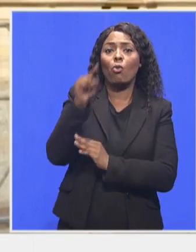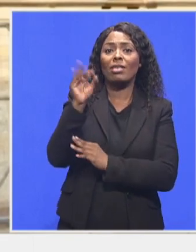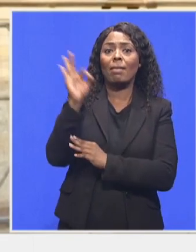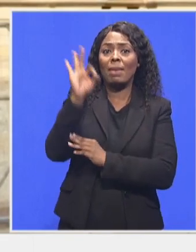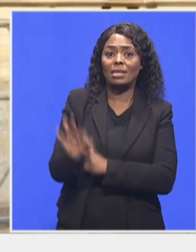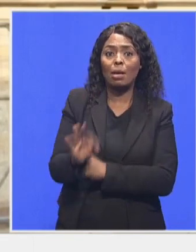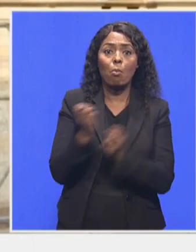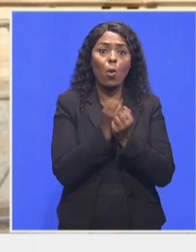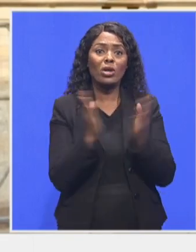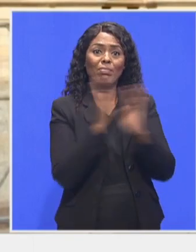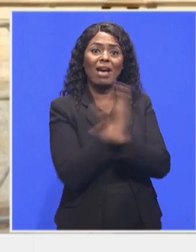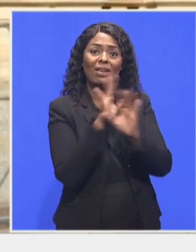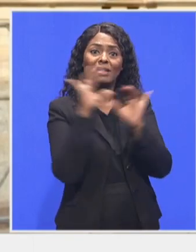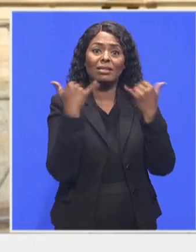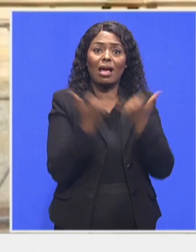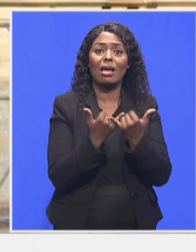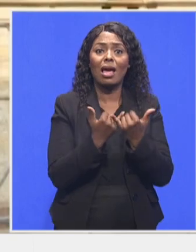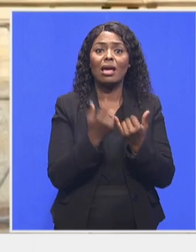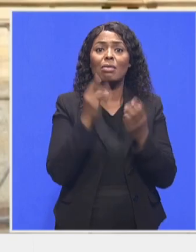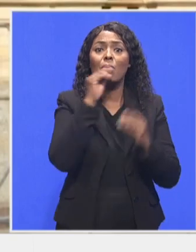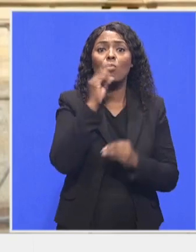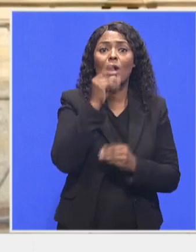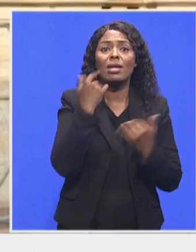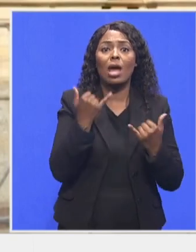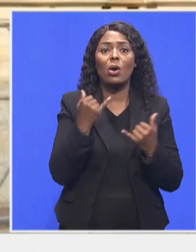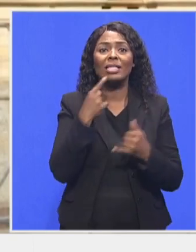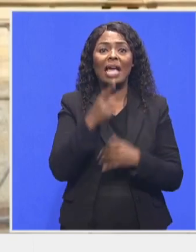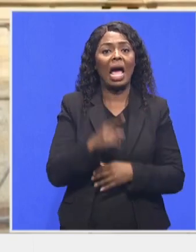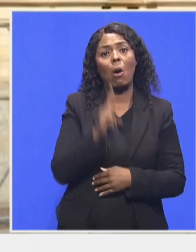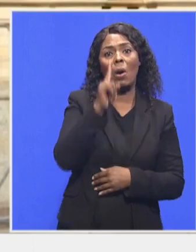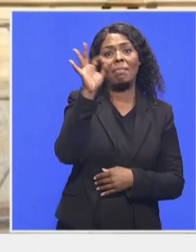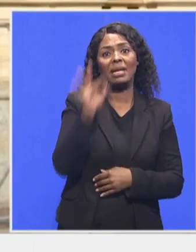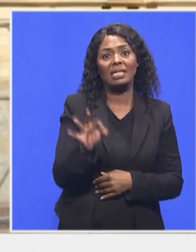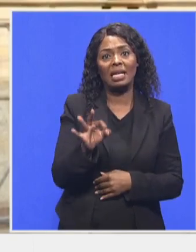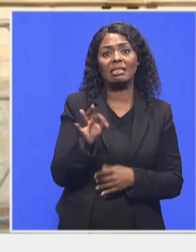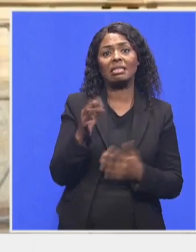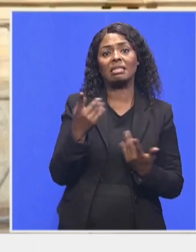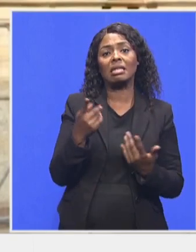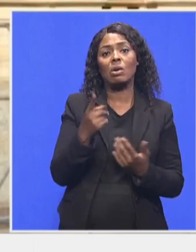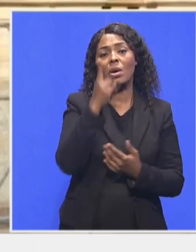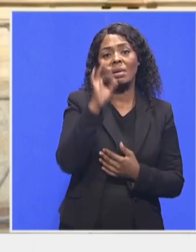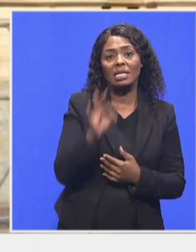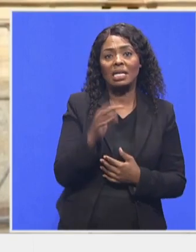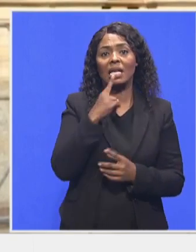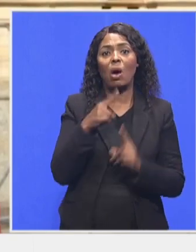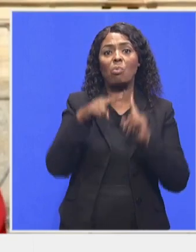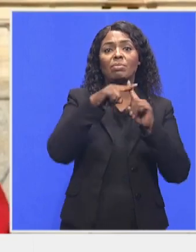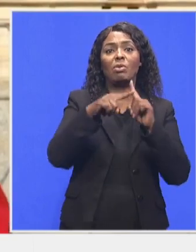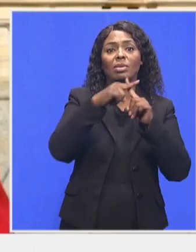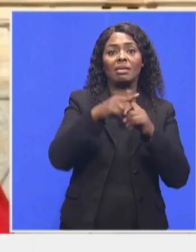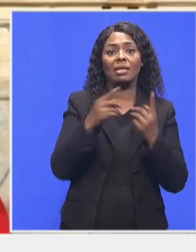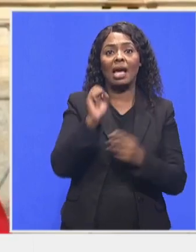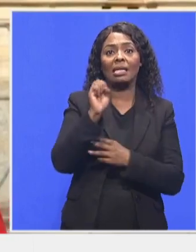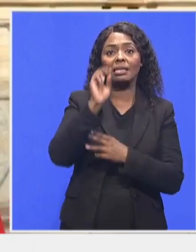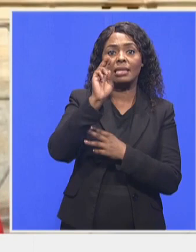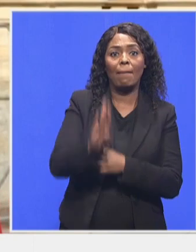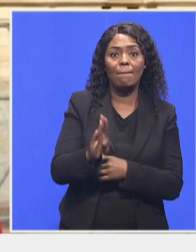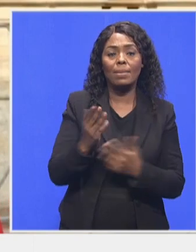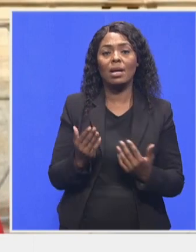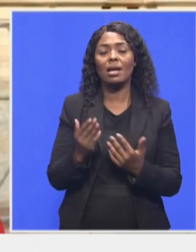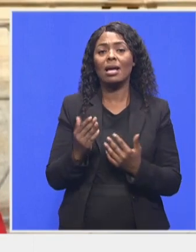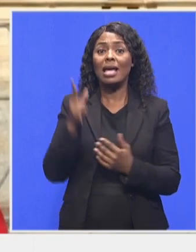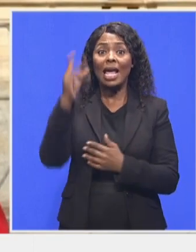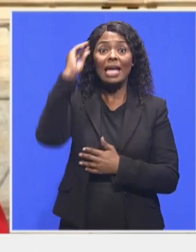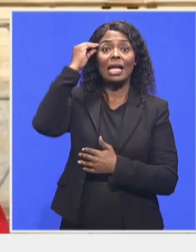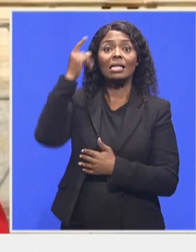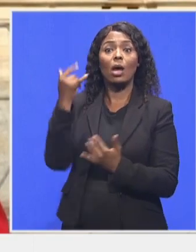private sector economists are still talking about sub 1%, so they're a bit more optimistic than the SAB. So it's also going to be